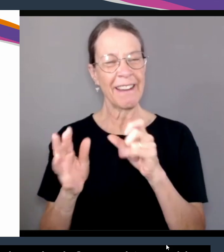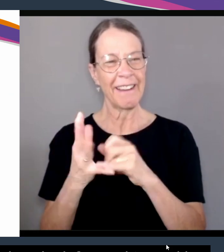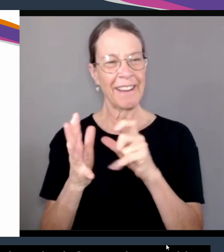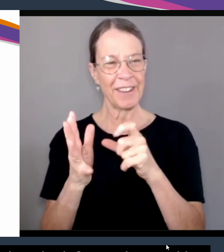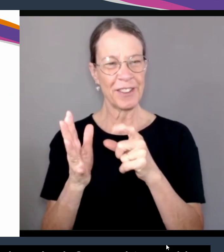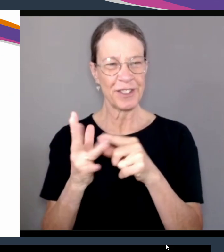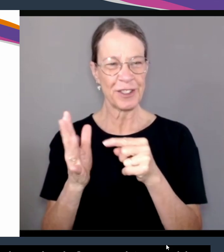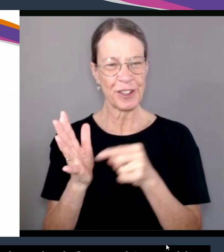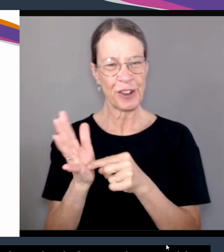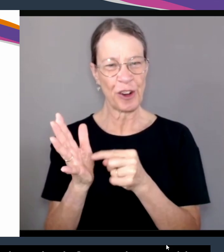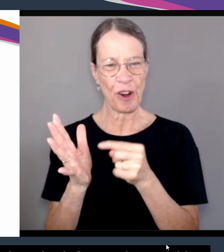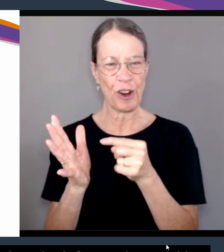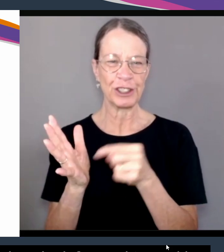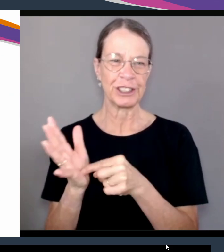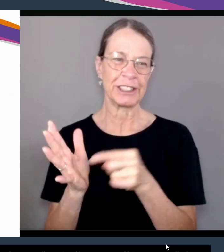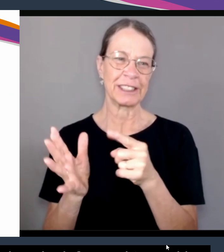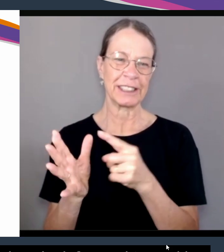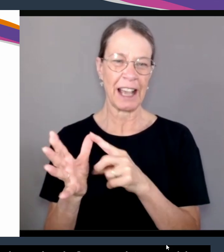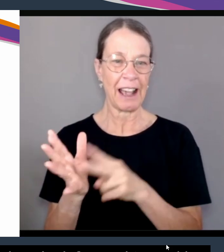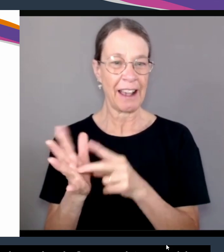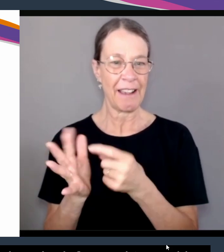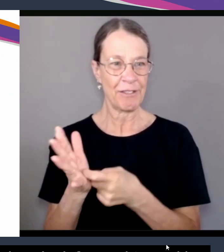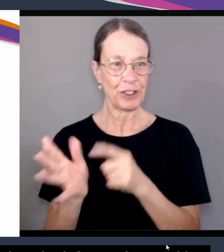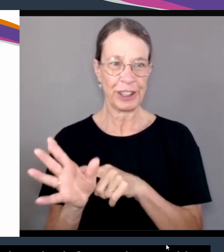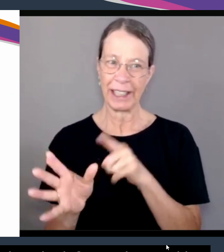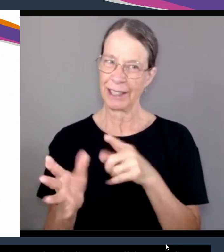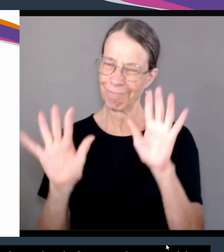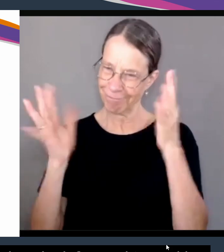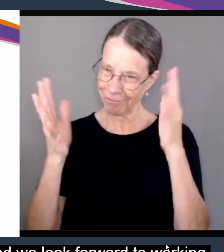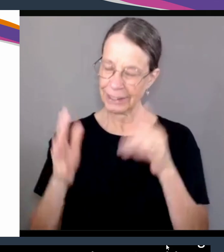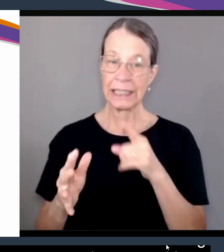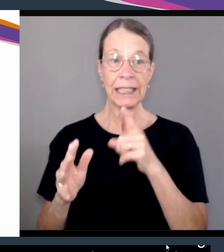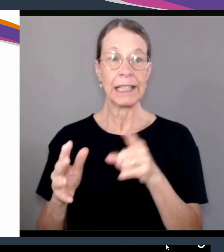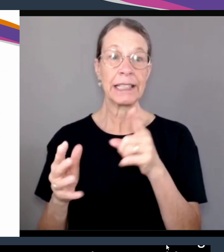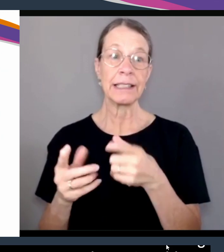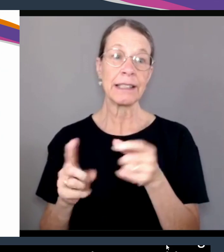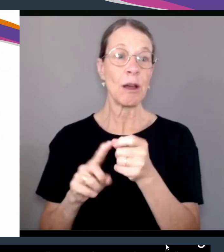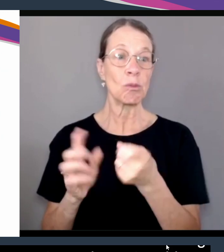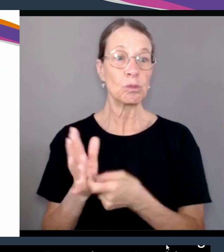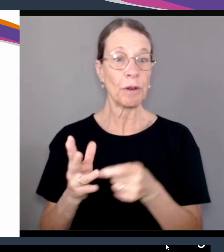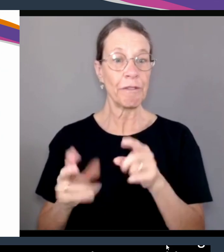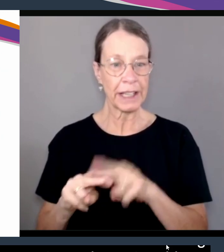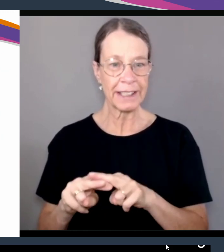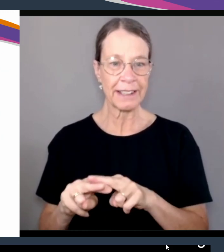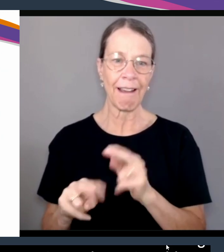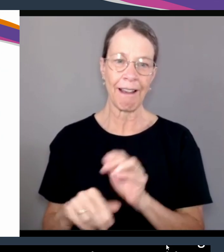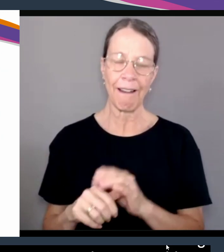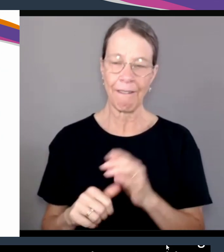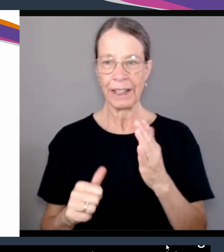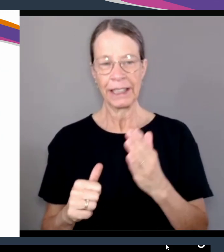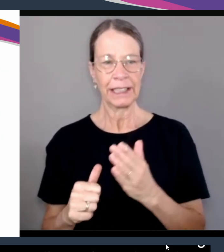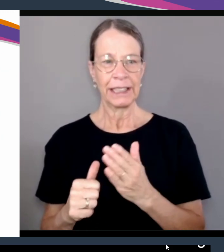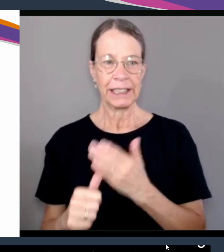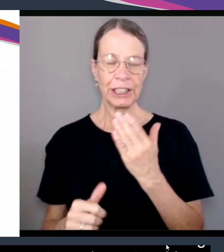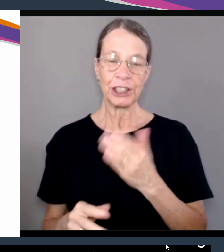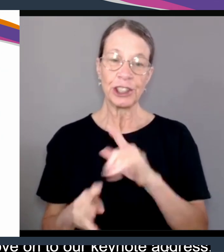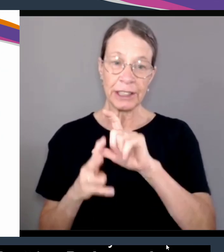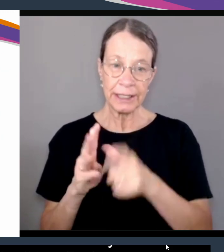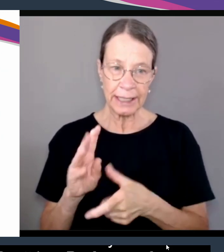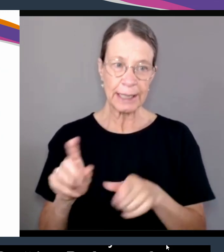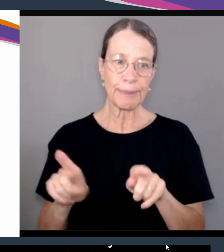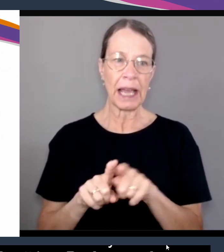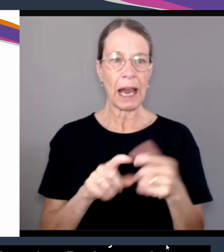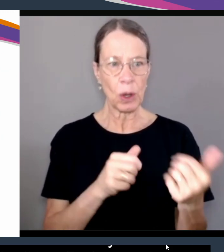Scott is a Professor of Indigenous Disability Health and Wellbeing in the School of Public Health right here at UTS in Sydney. He's an